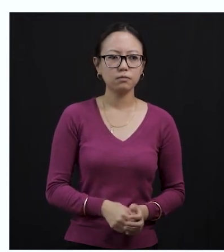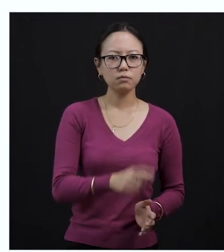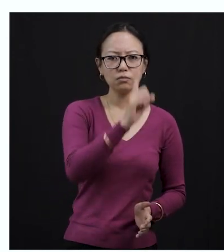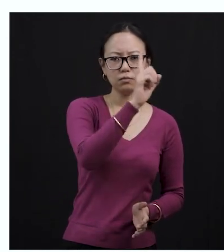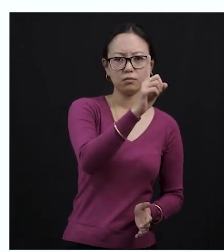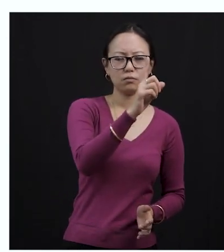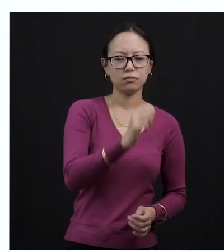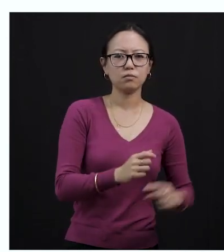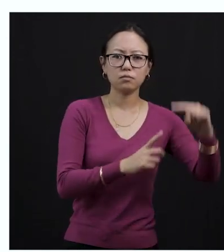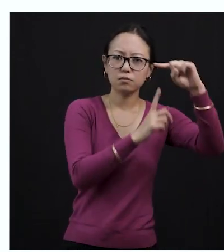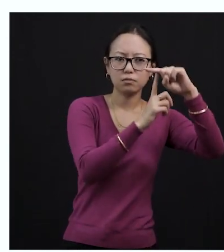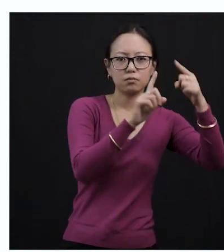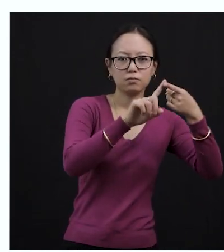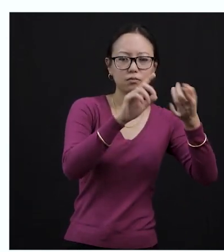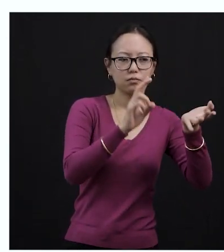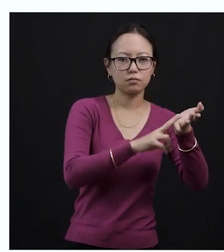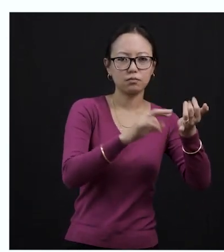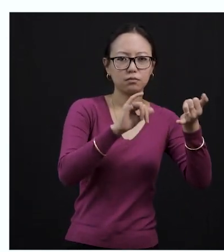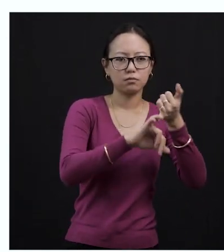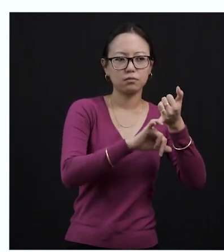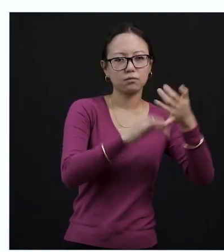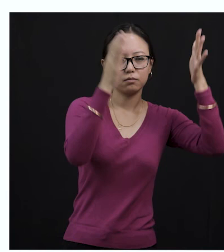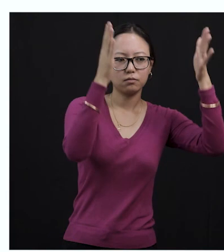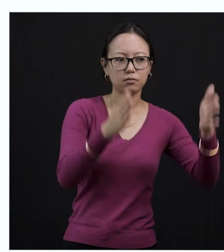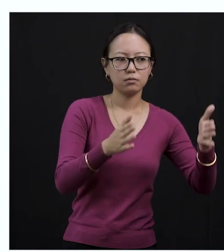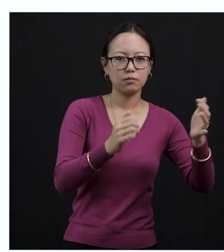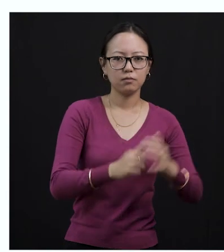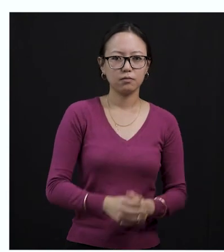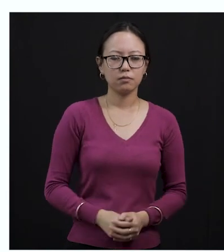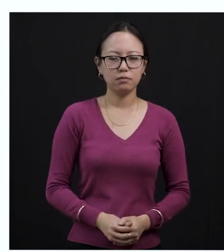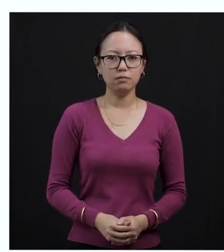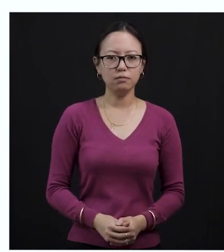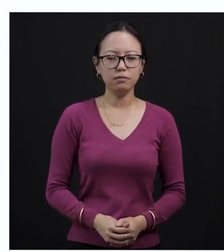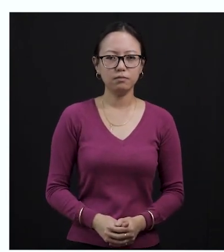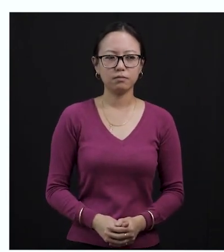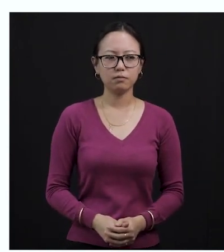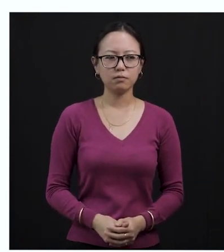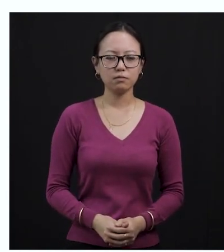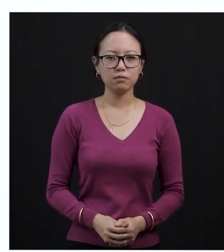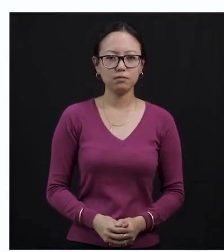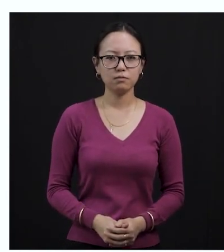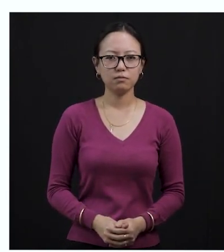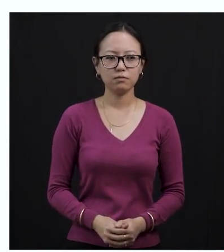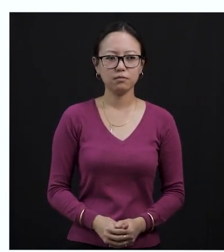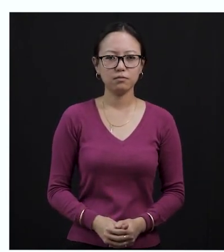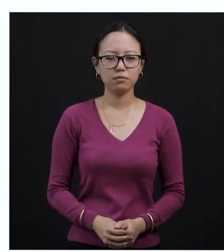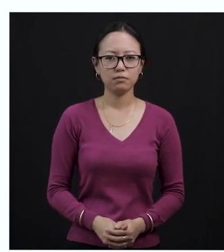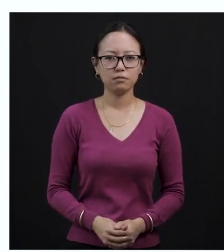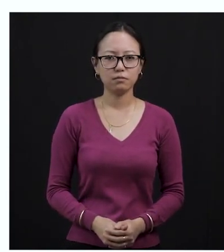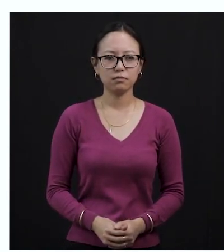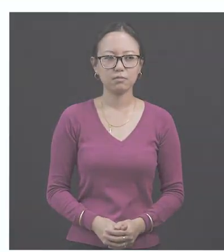okay? On your left. So we have a two-digit number, 1, 2. These two digits form the